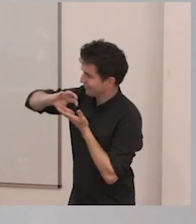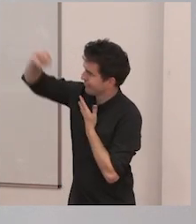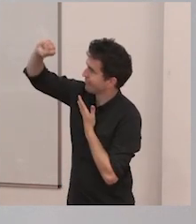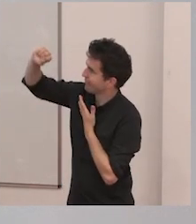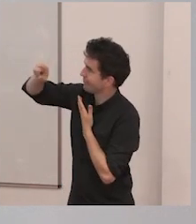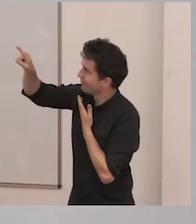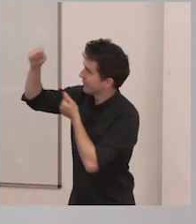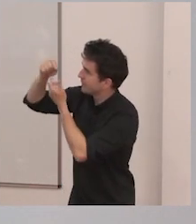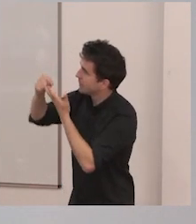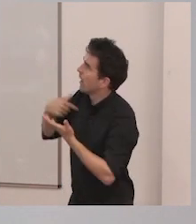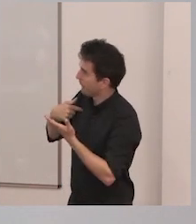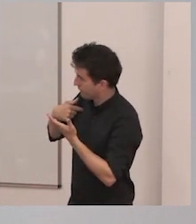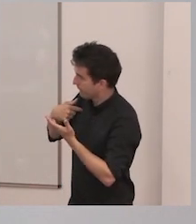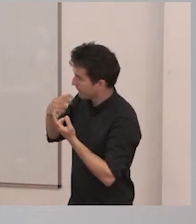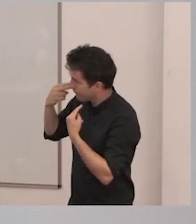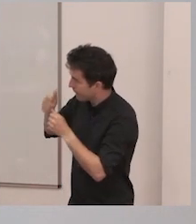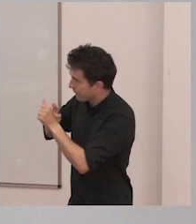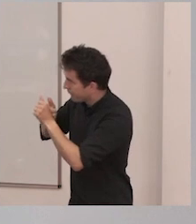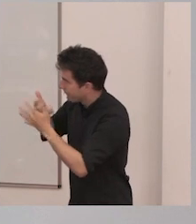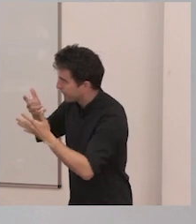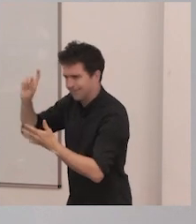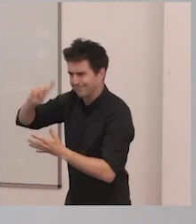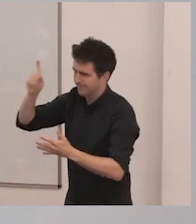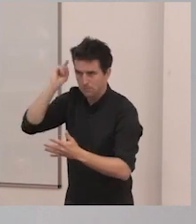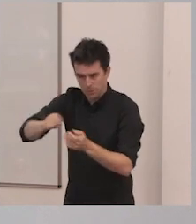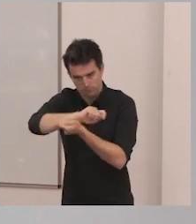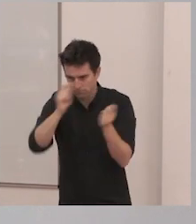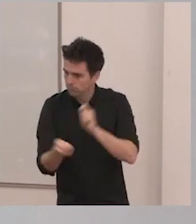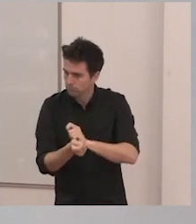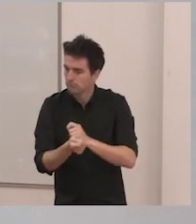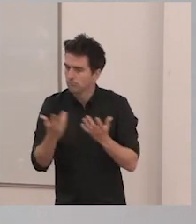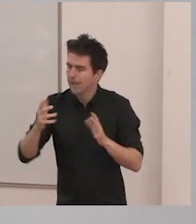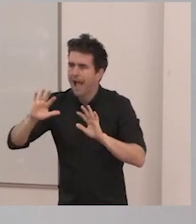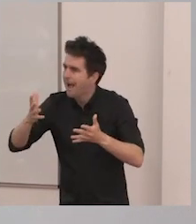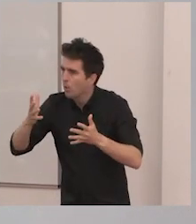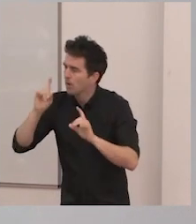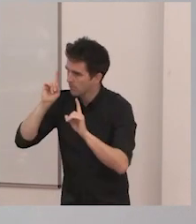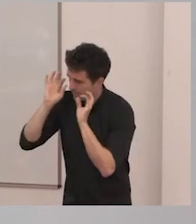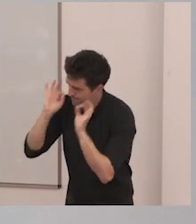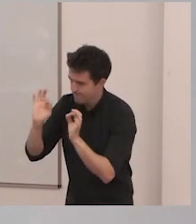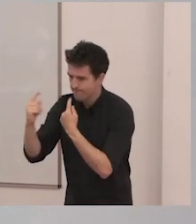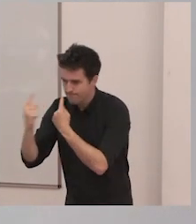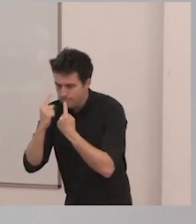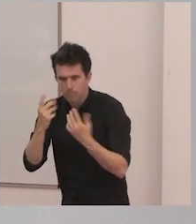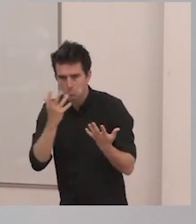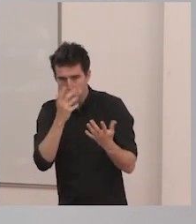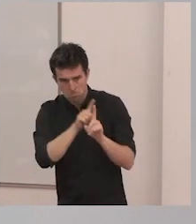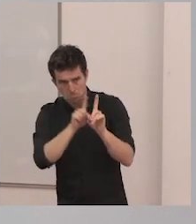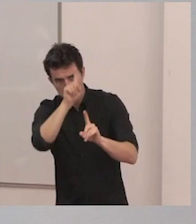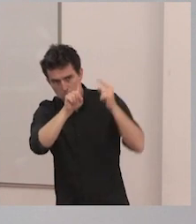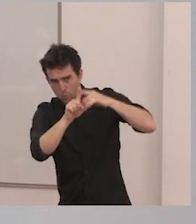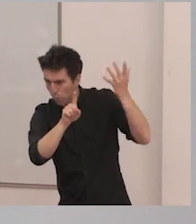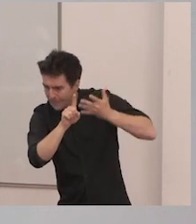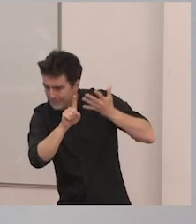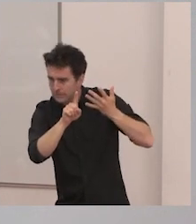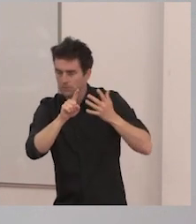carers, support workers, medical professionals, and others. In terms of